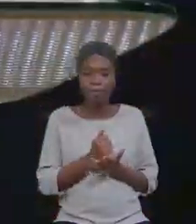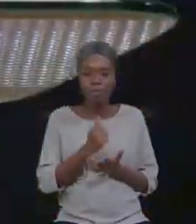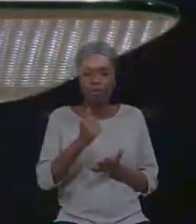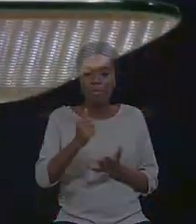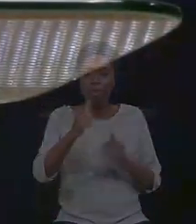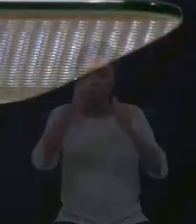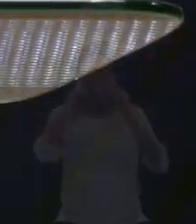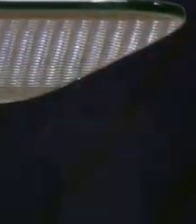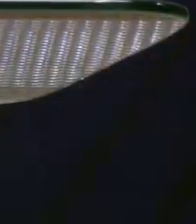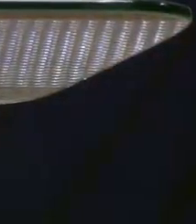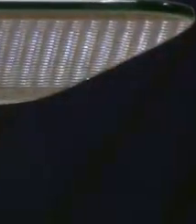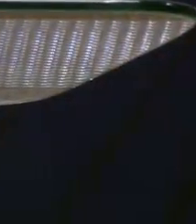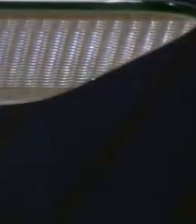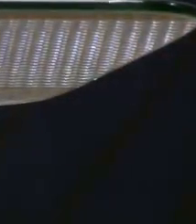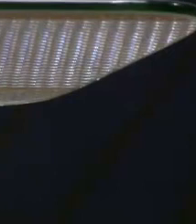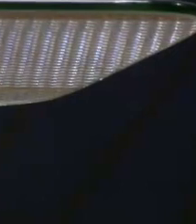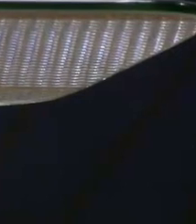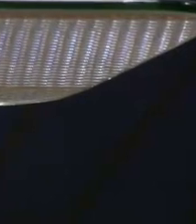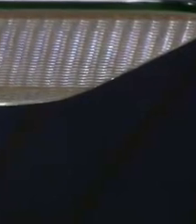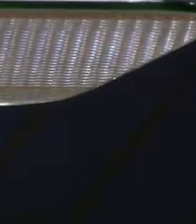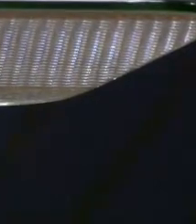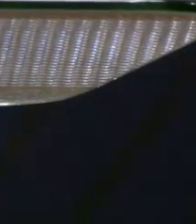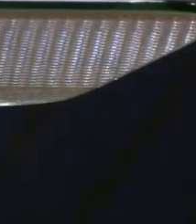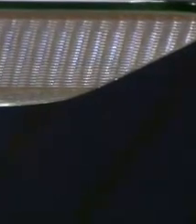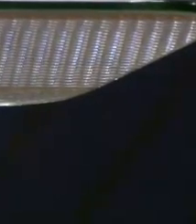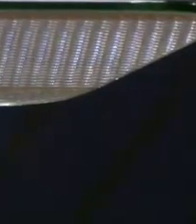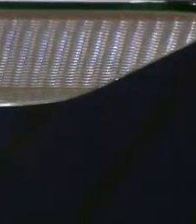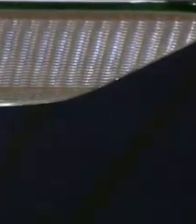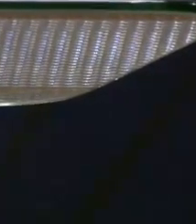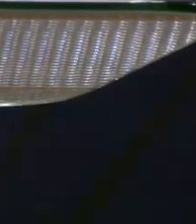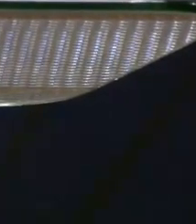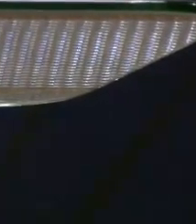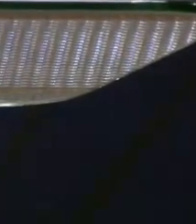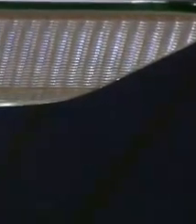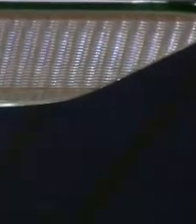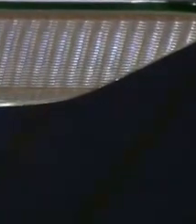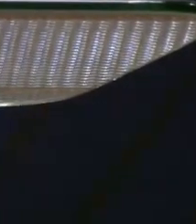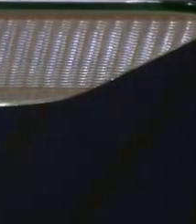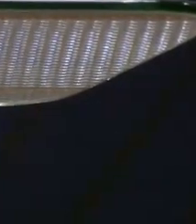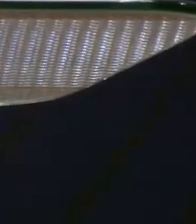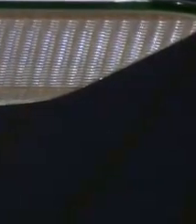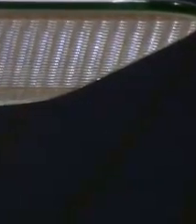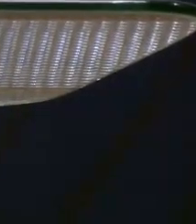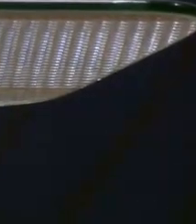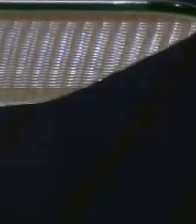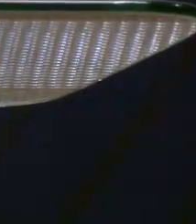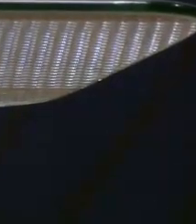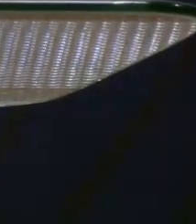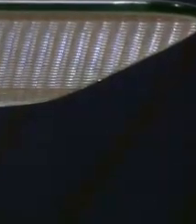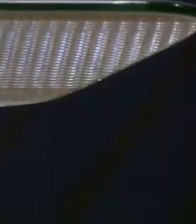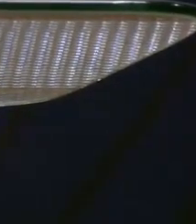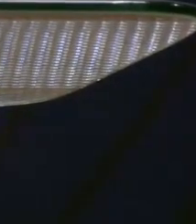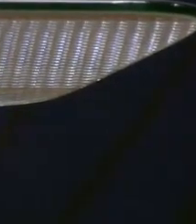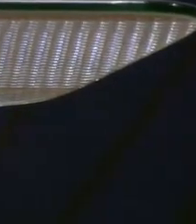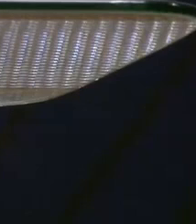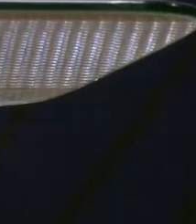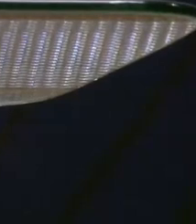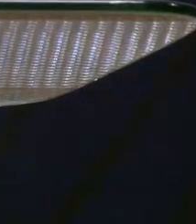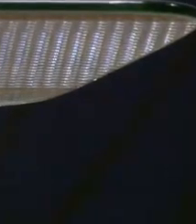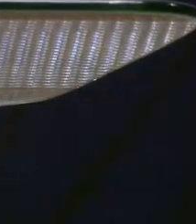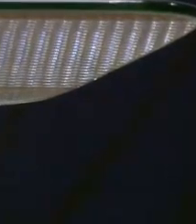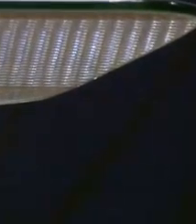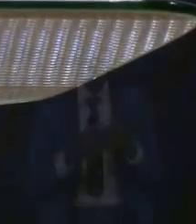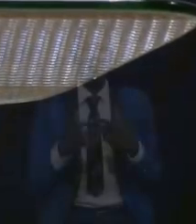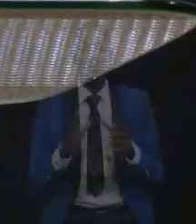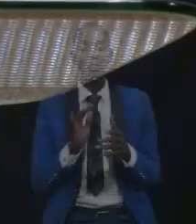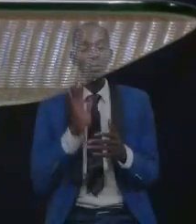Father, we thank you for the Bible study tonight. We're asking, Lord, that you allow your spirit